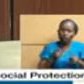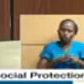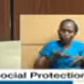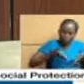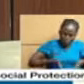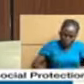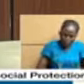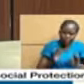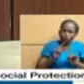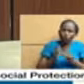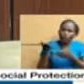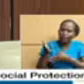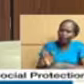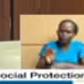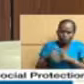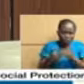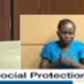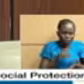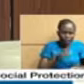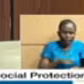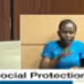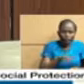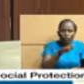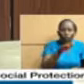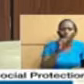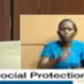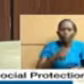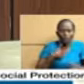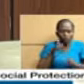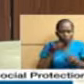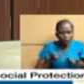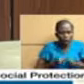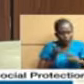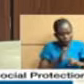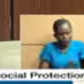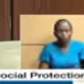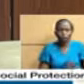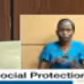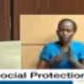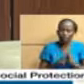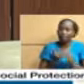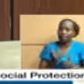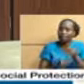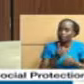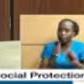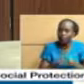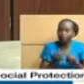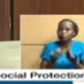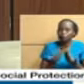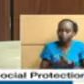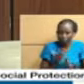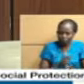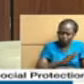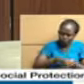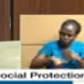death, all those levels we continue to face vulnerabilities, and therefore the system must take care of all that